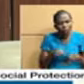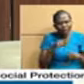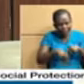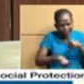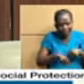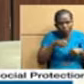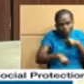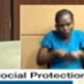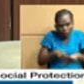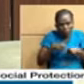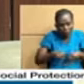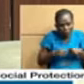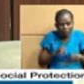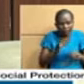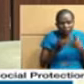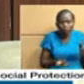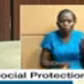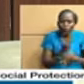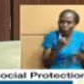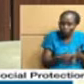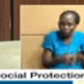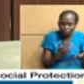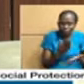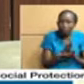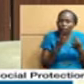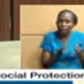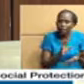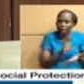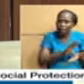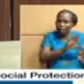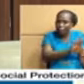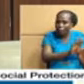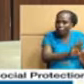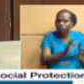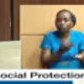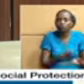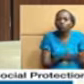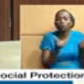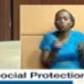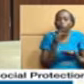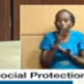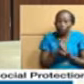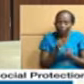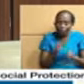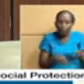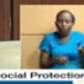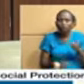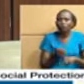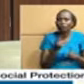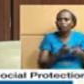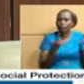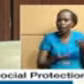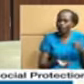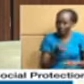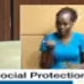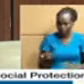fall into any kind of shock, there is something that is in their bag, because this can be got from what they earn. This is where we can